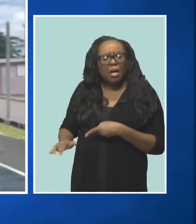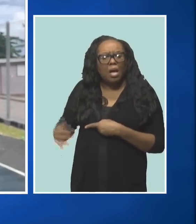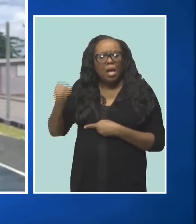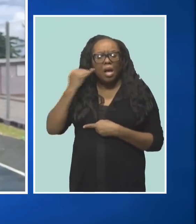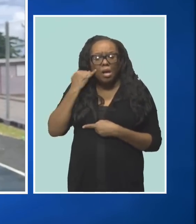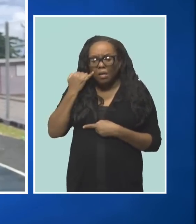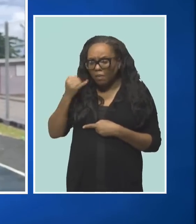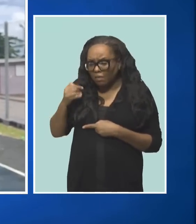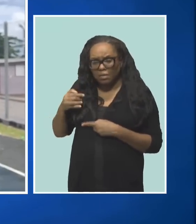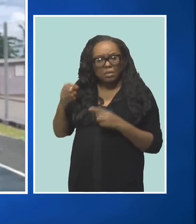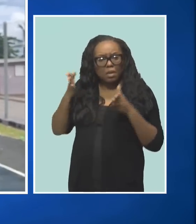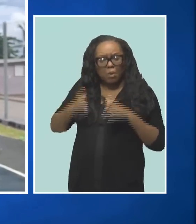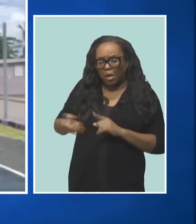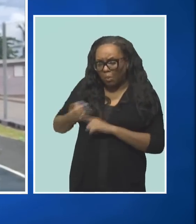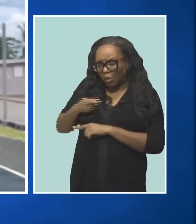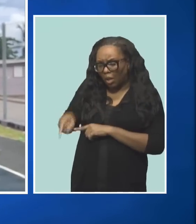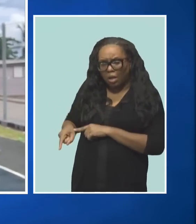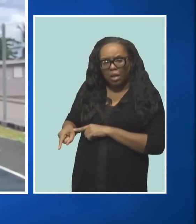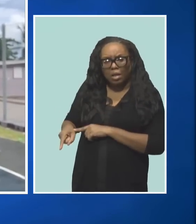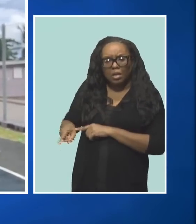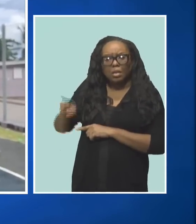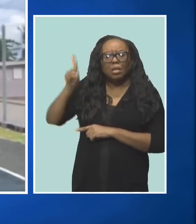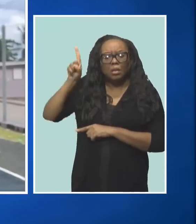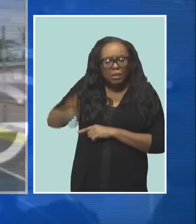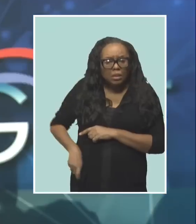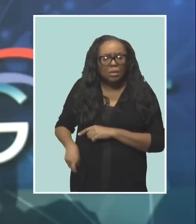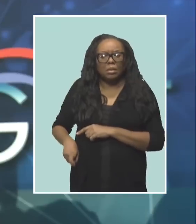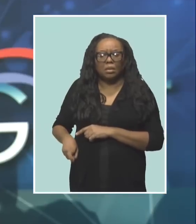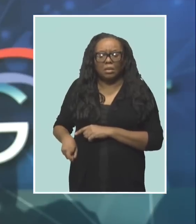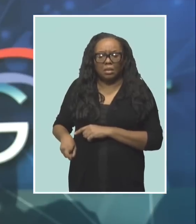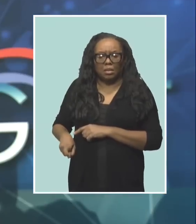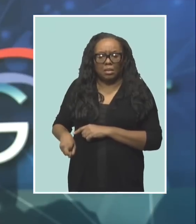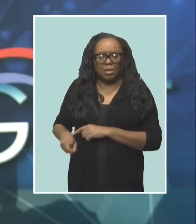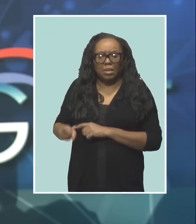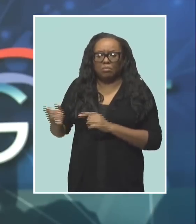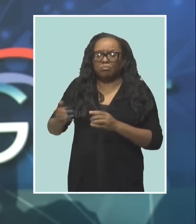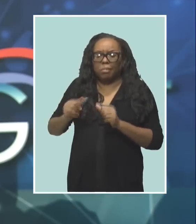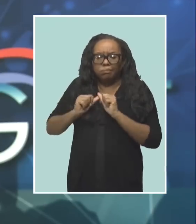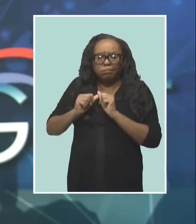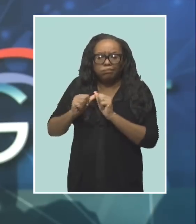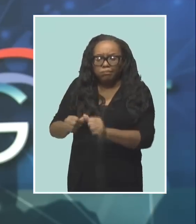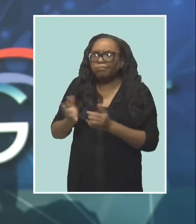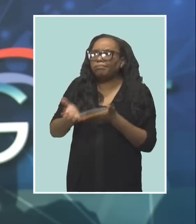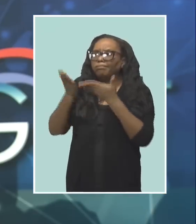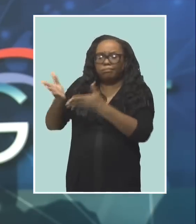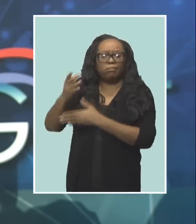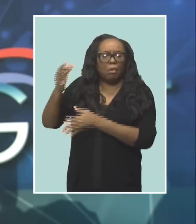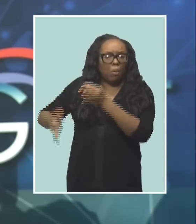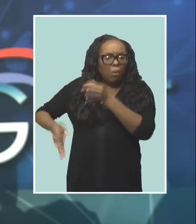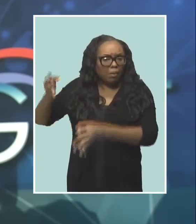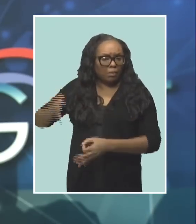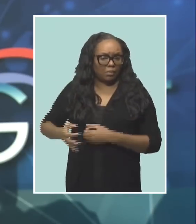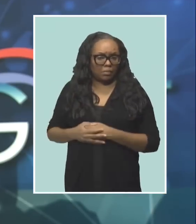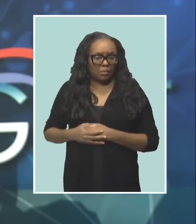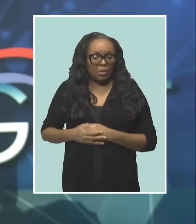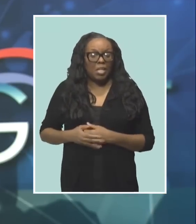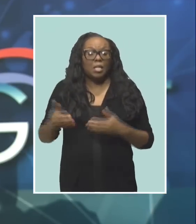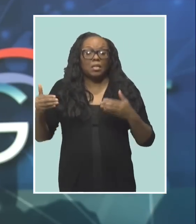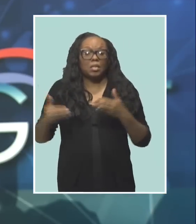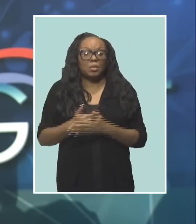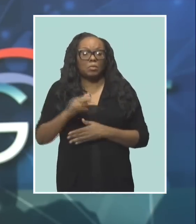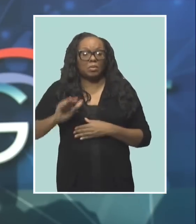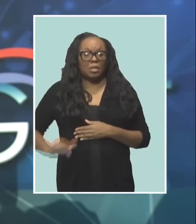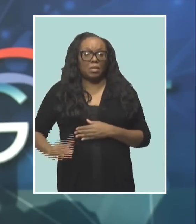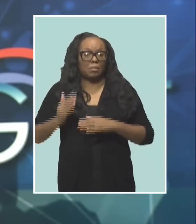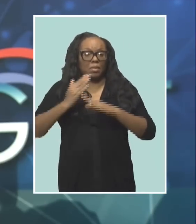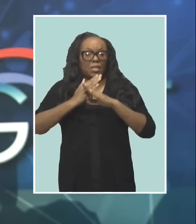we want to live in. And so to me, that is pure foolishness. Mr. Humphrey says new child protection legislation passed earlier